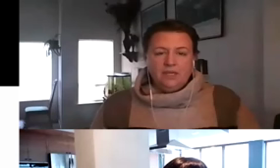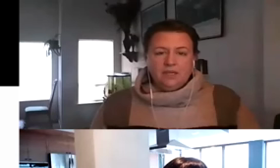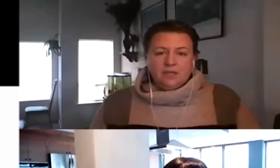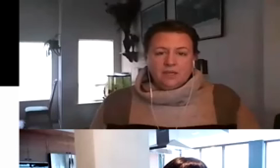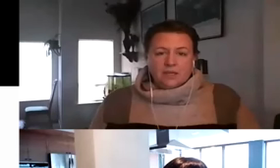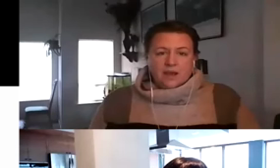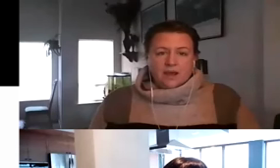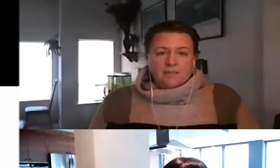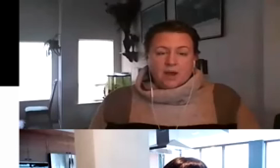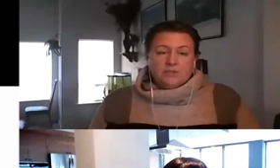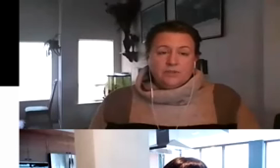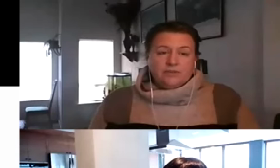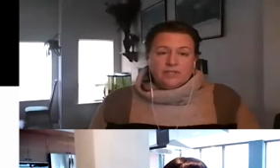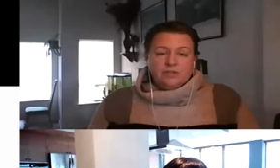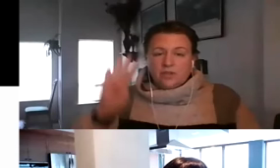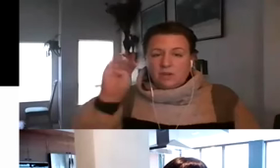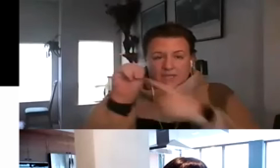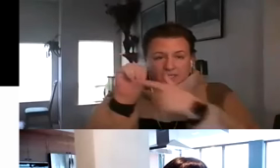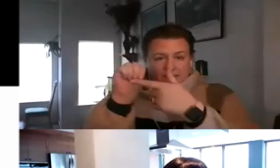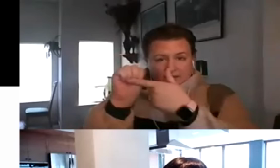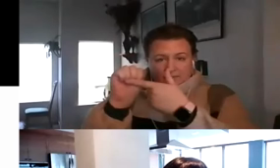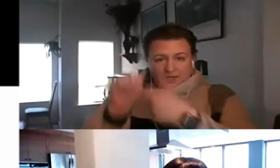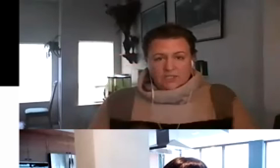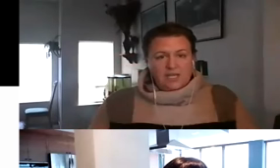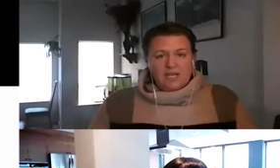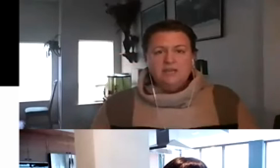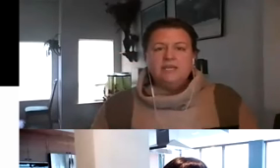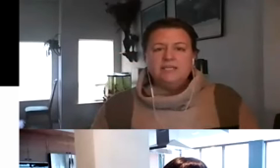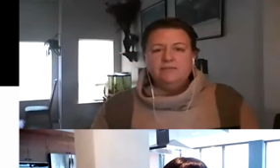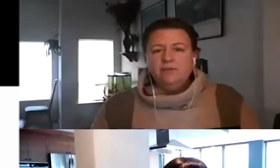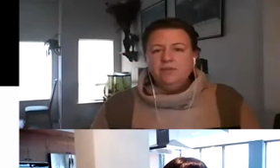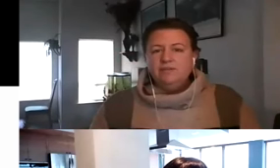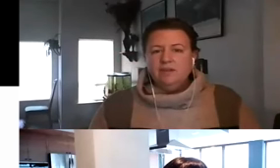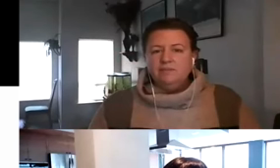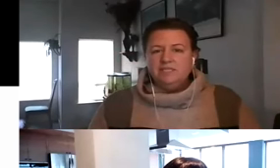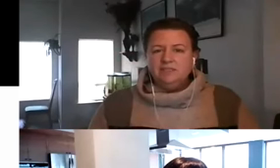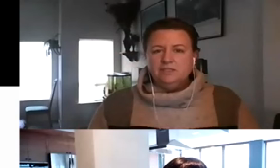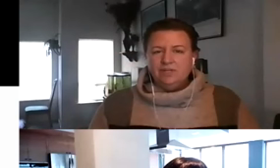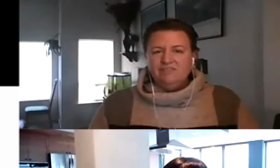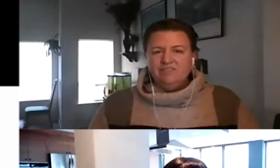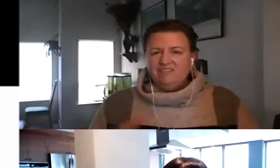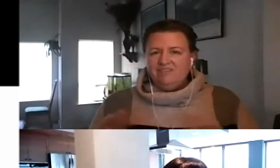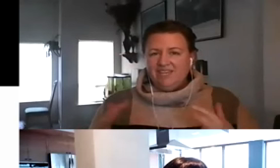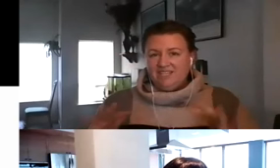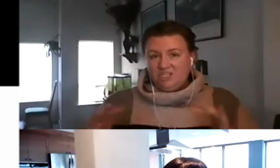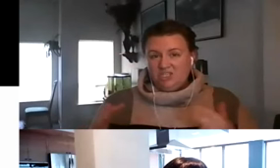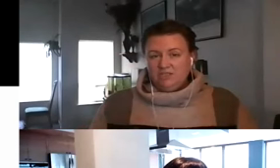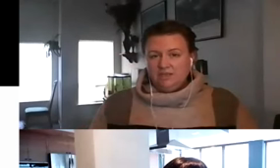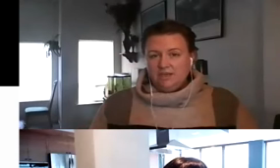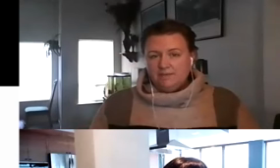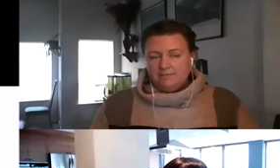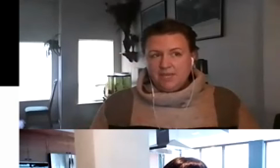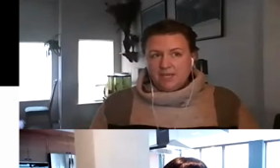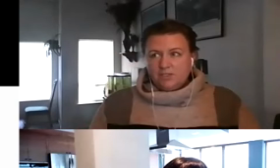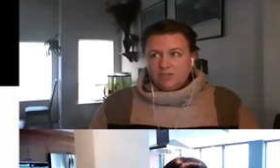it. Also, the frontal lobe, the executive function, isn't fully developed until